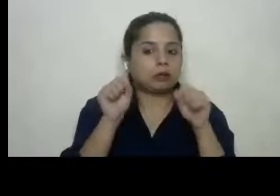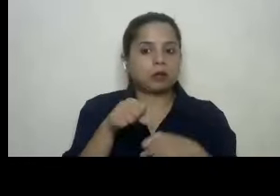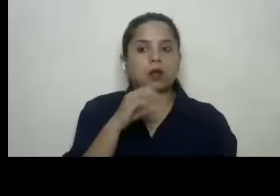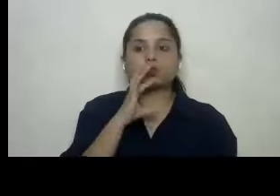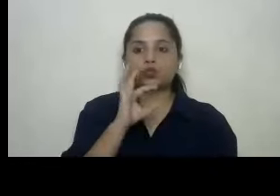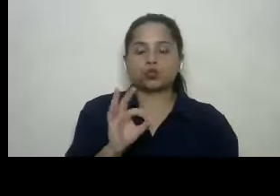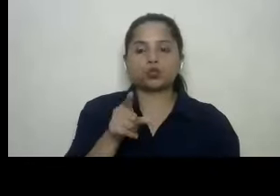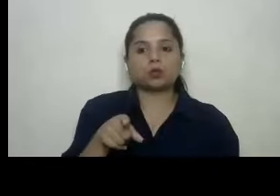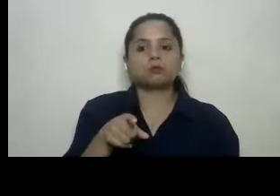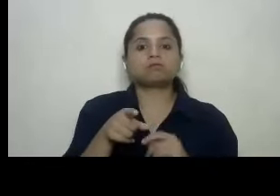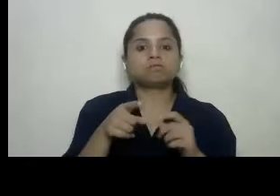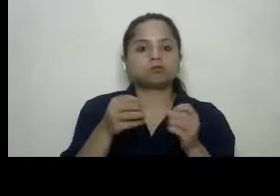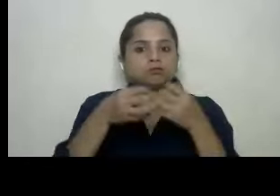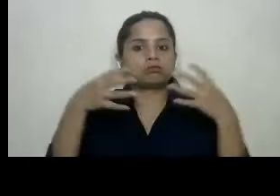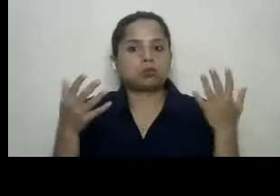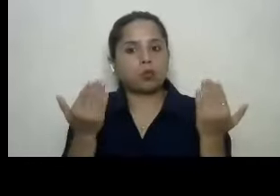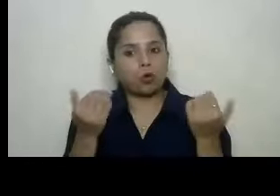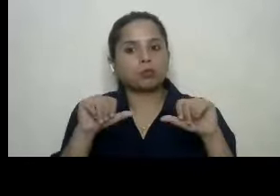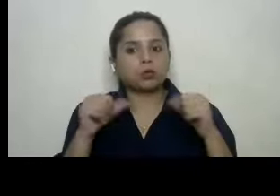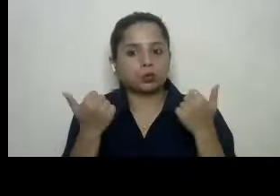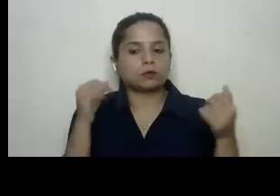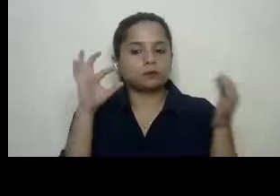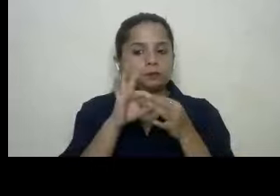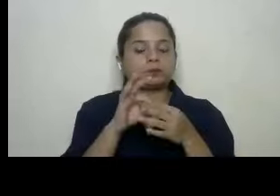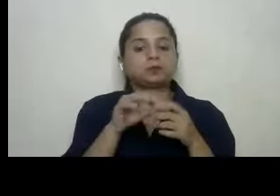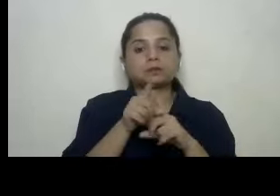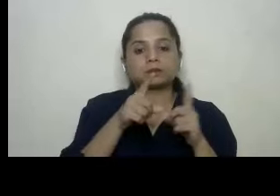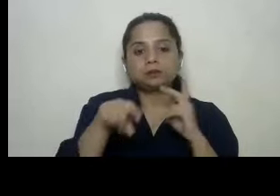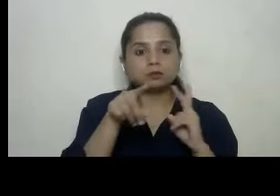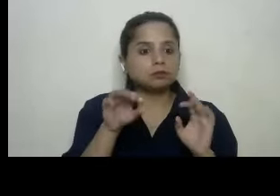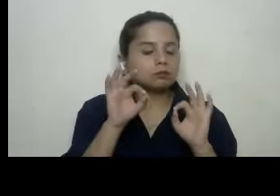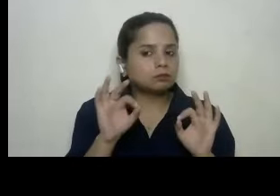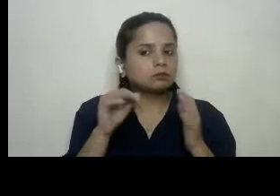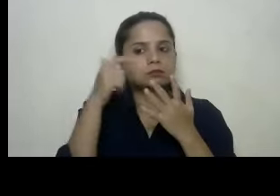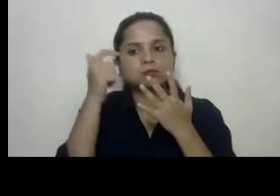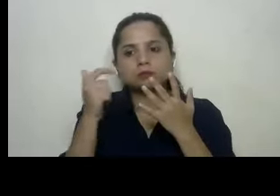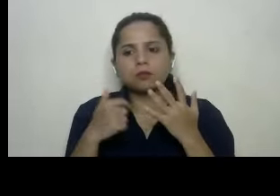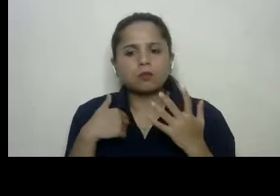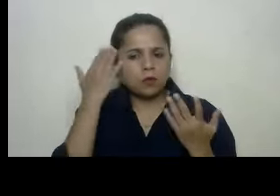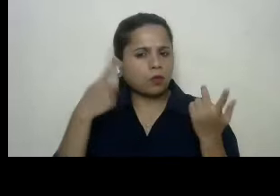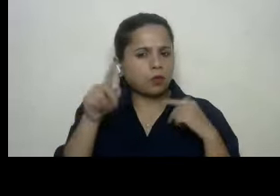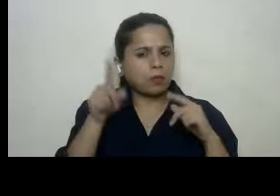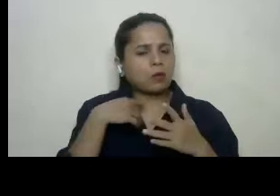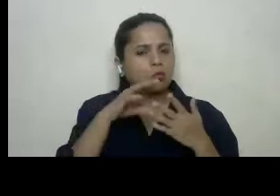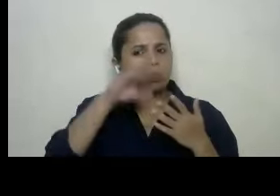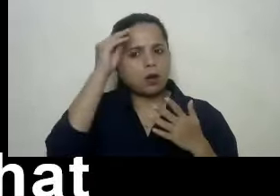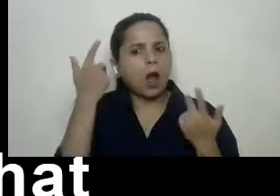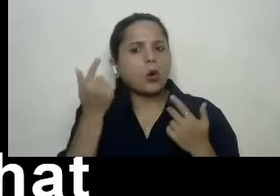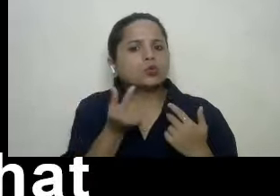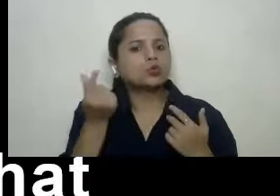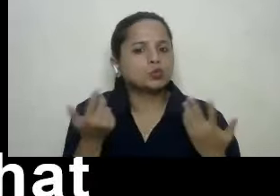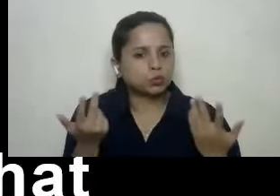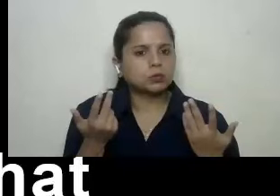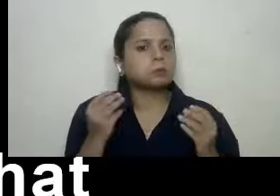scale it up in that regard. So with such lovely features, why don't we just learn how to use it? And